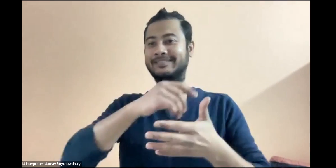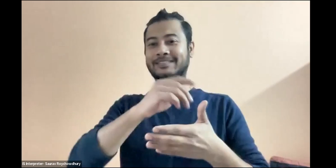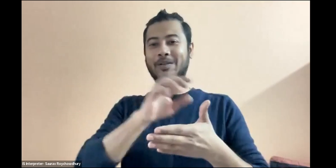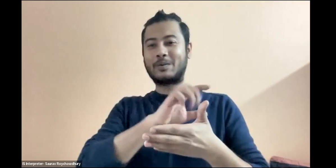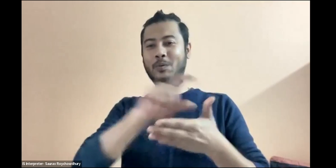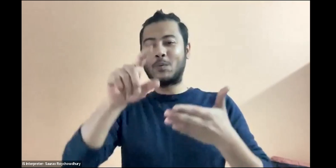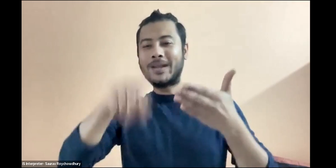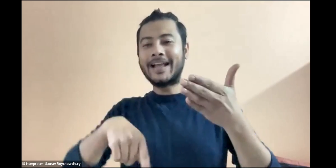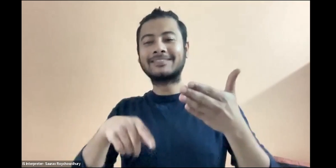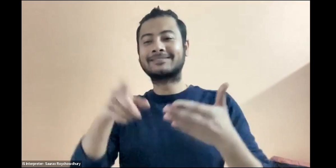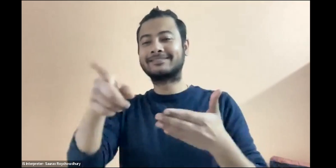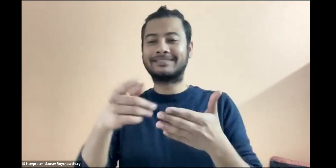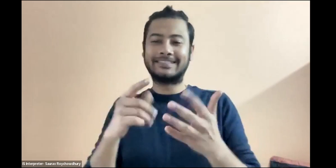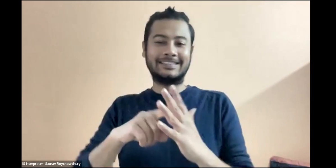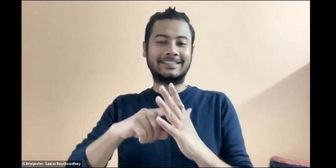Thank you.